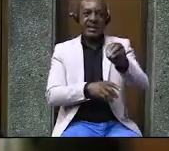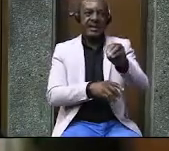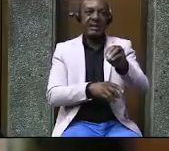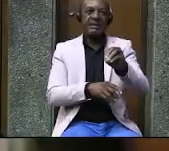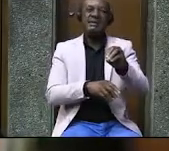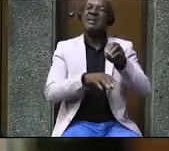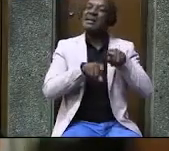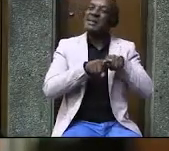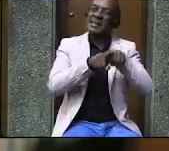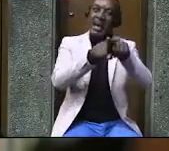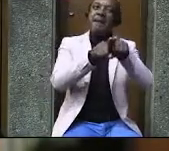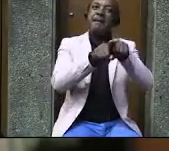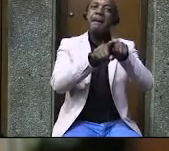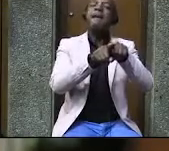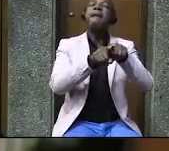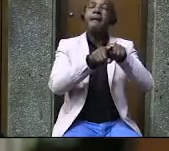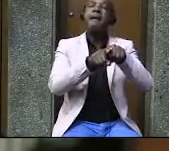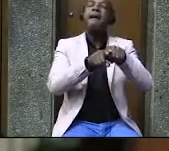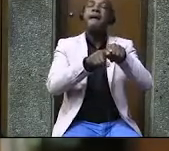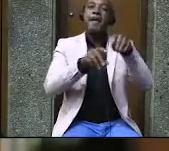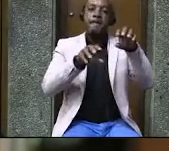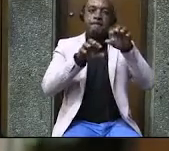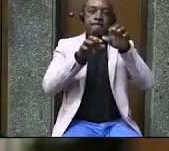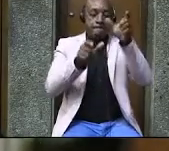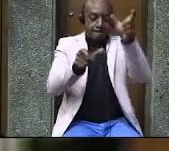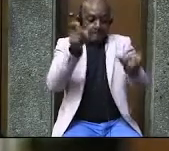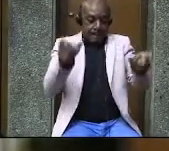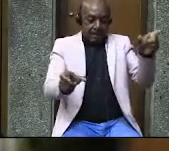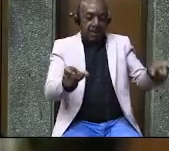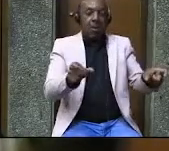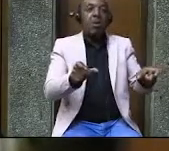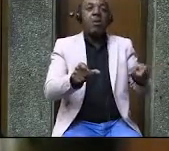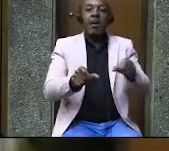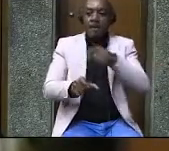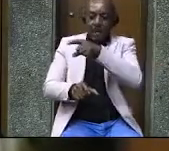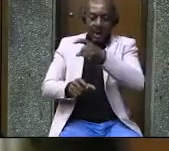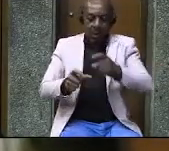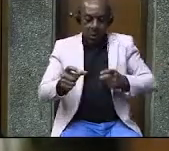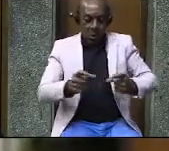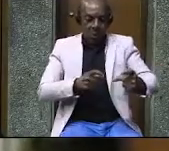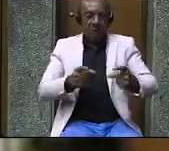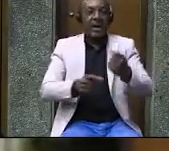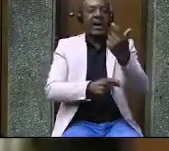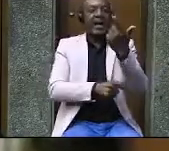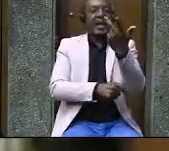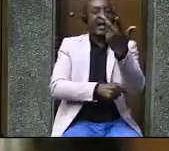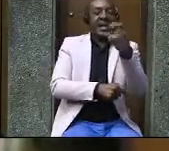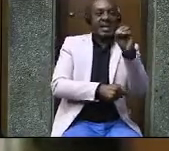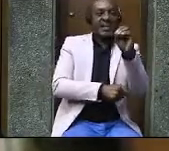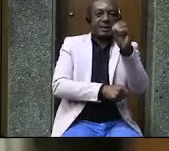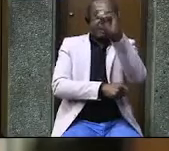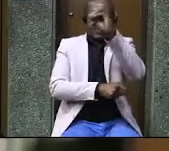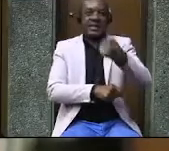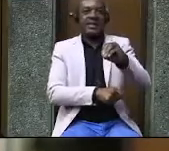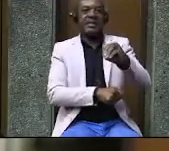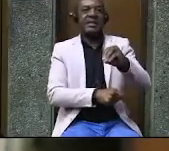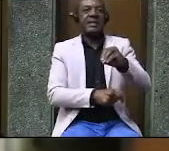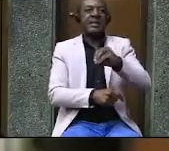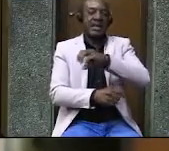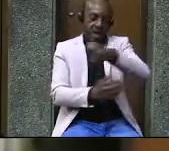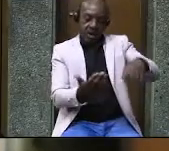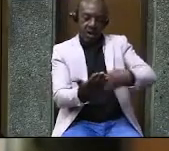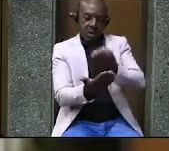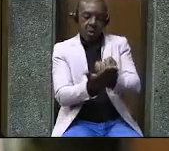population owns and controls 80% of our economy. These are factors they're supposed